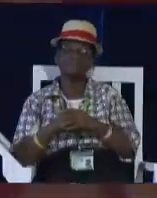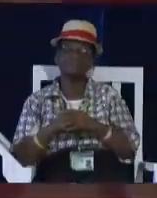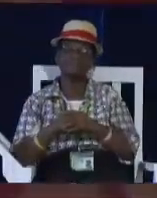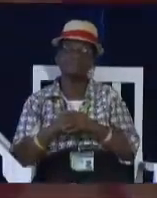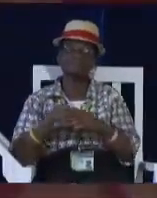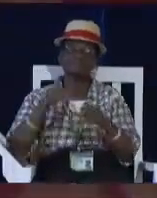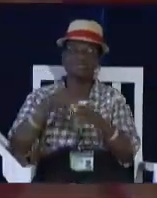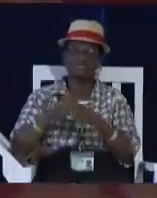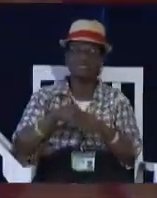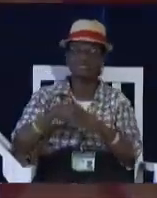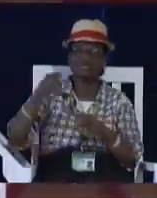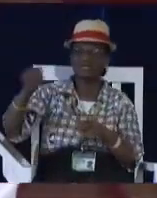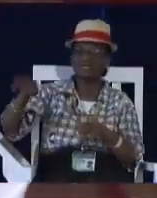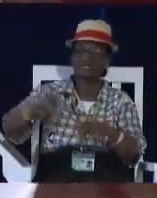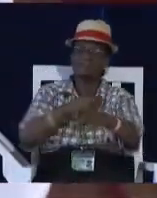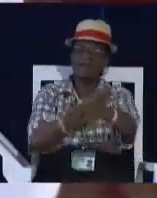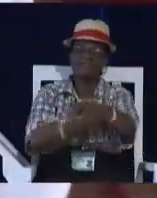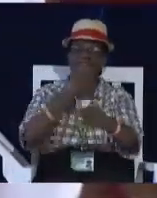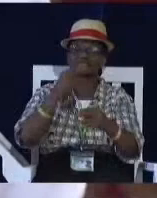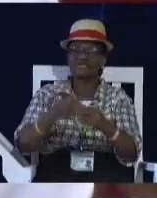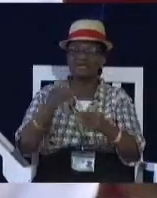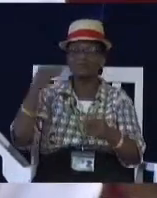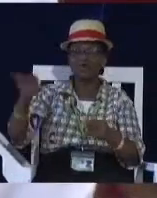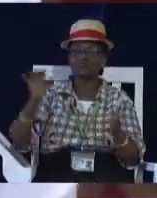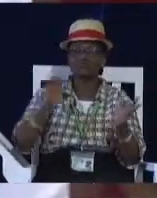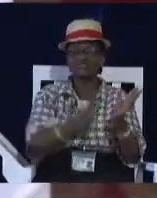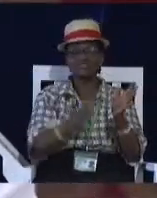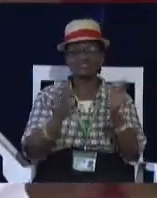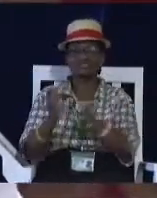In the mighty name of Jesus Christ,